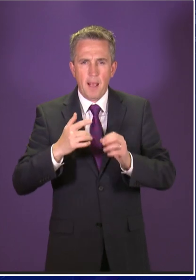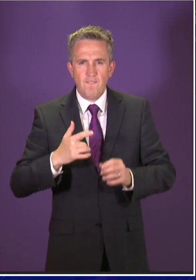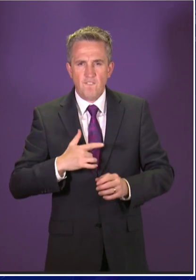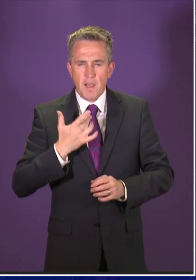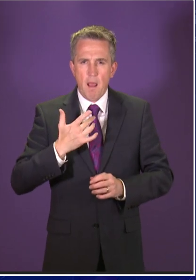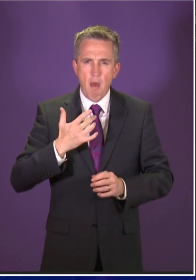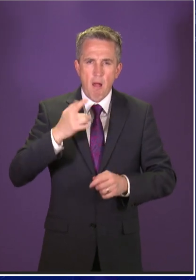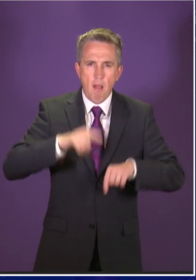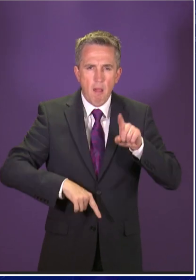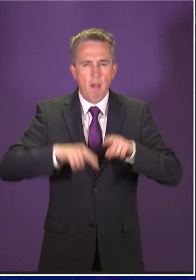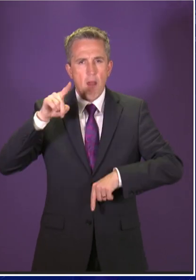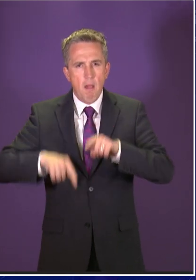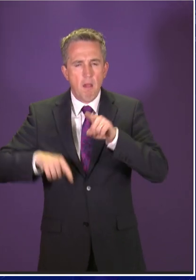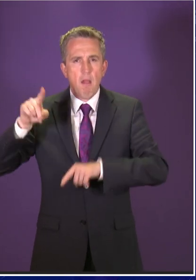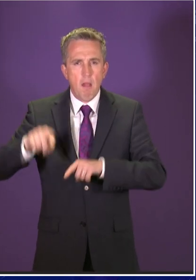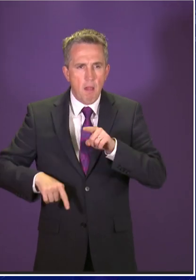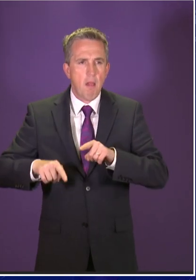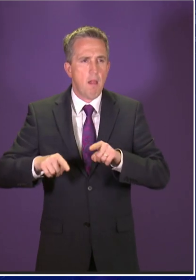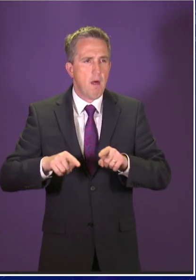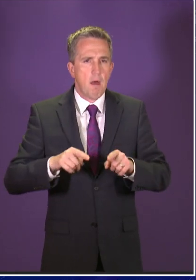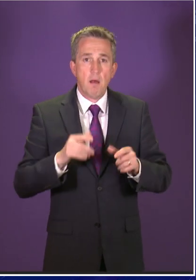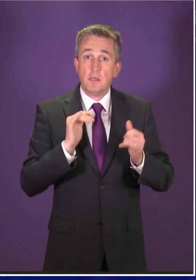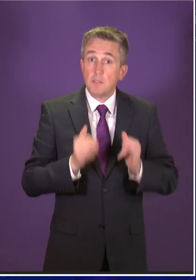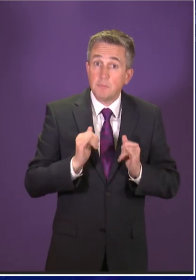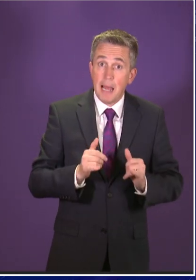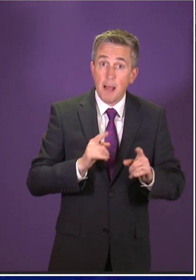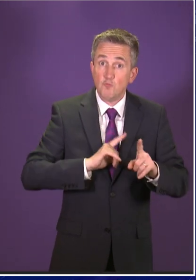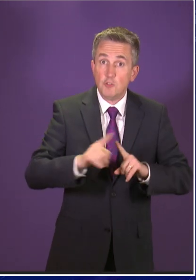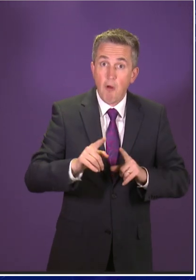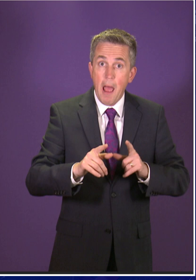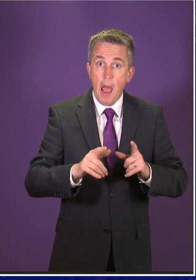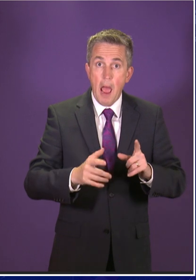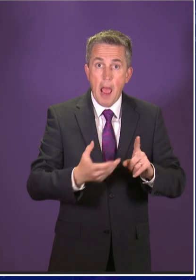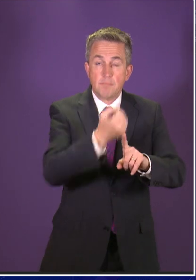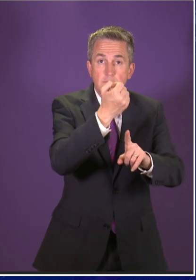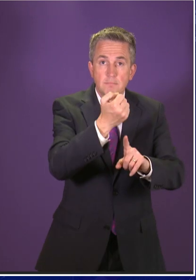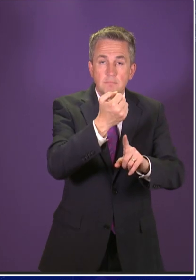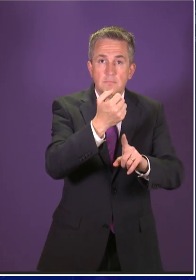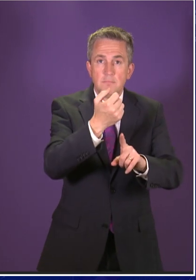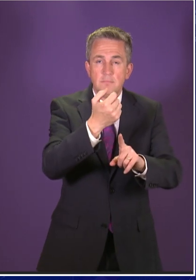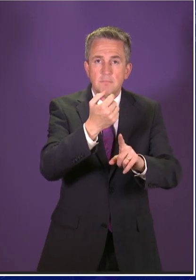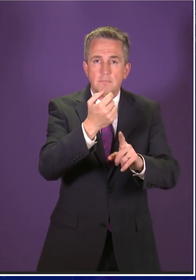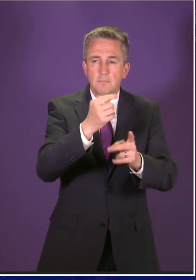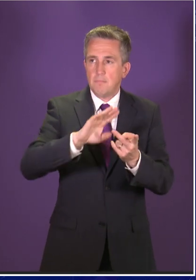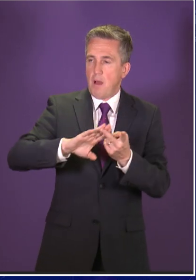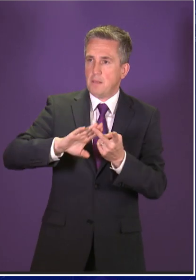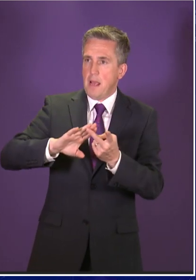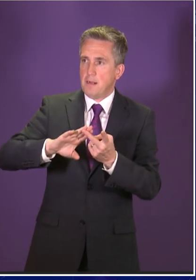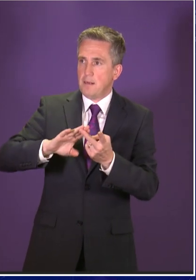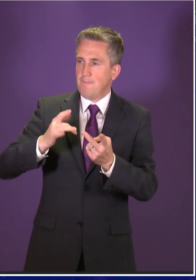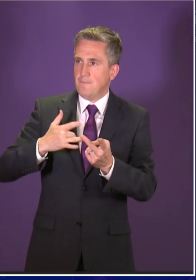And enterprises of great pitch and moment, with this regard, their currents turn awry